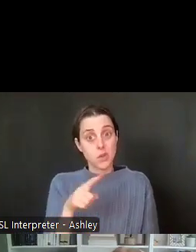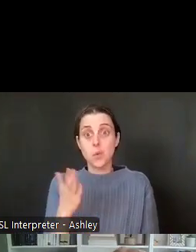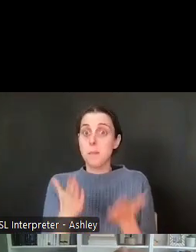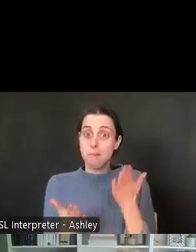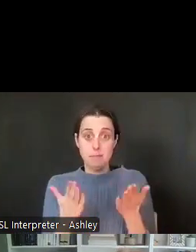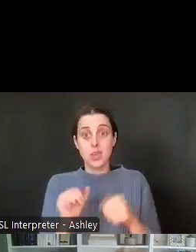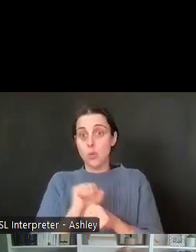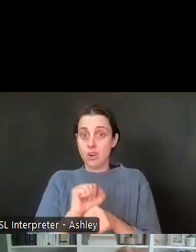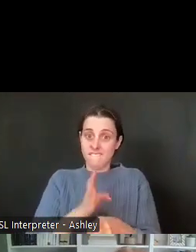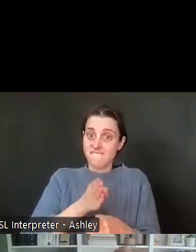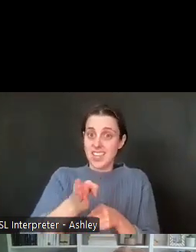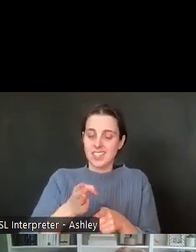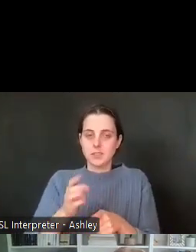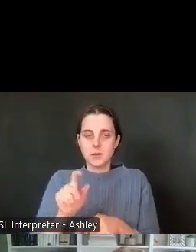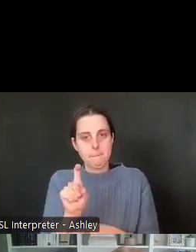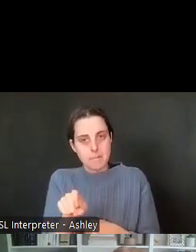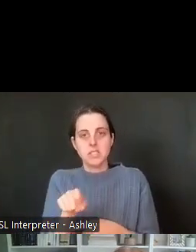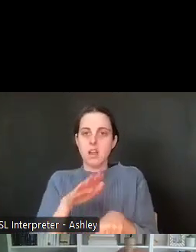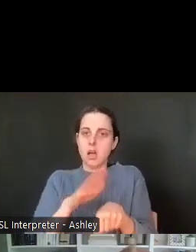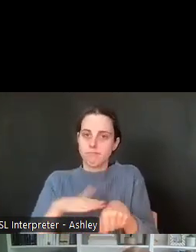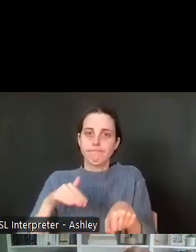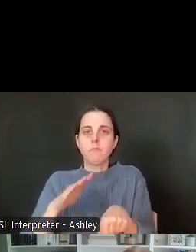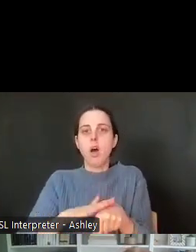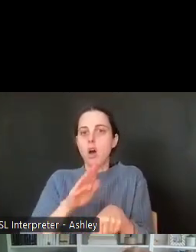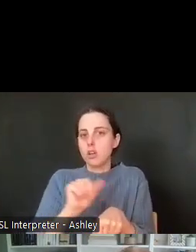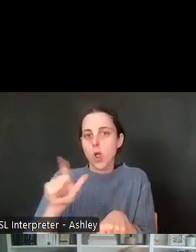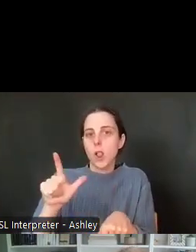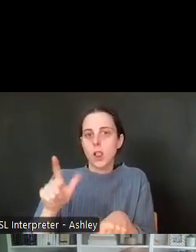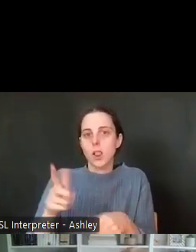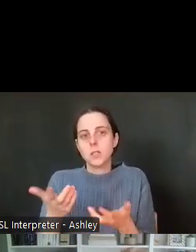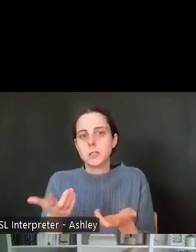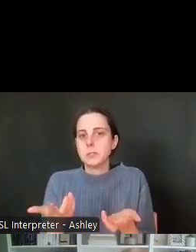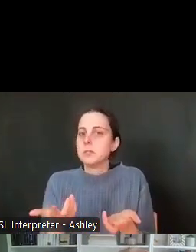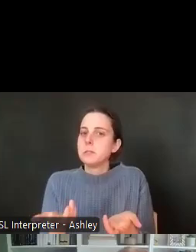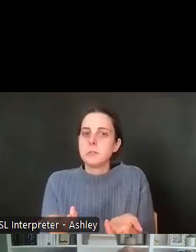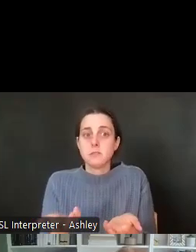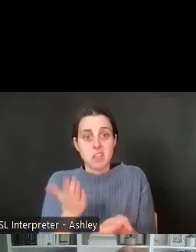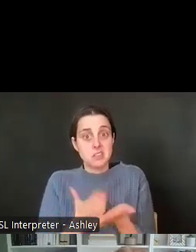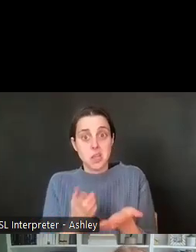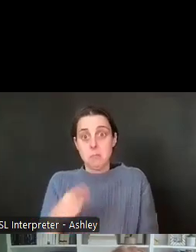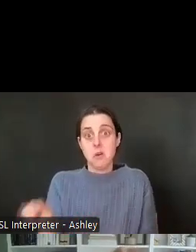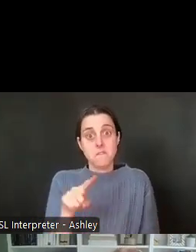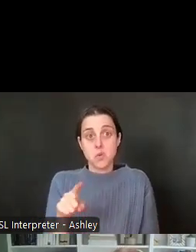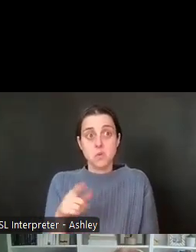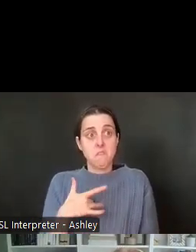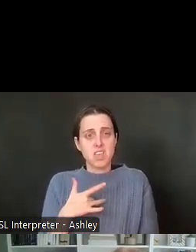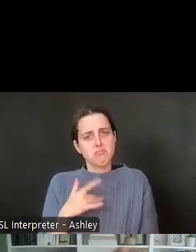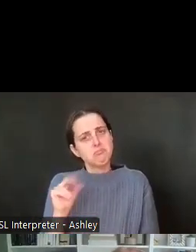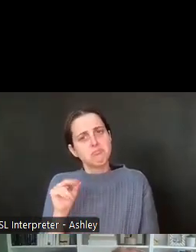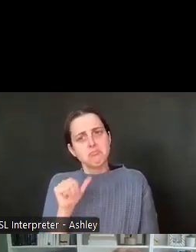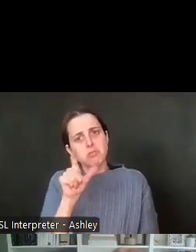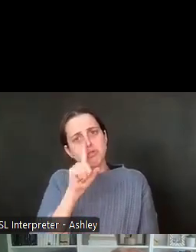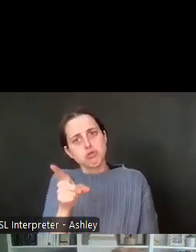of work where, yes, you are in fact on call. For many of you, maybe that's not the case, but the culture